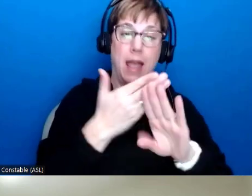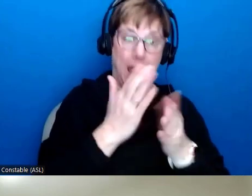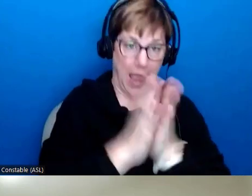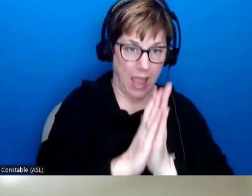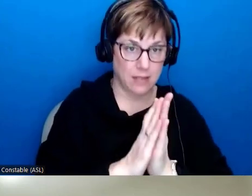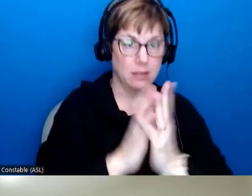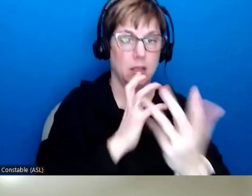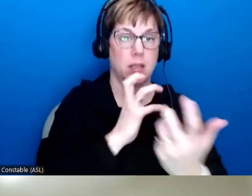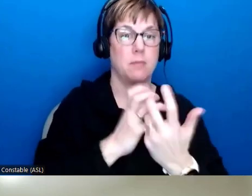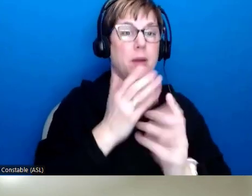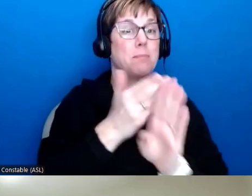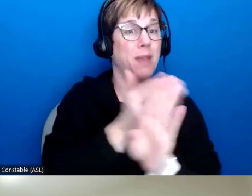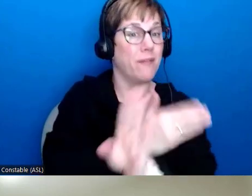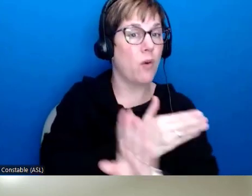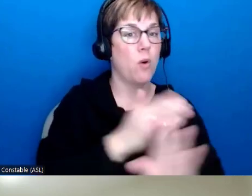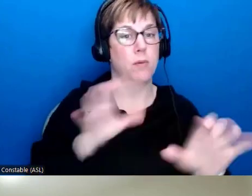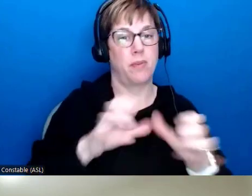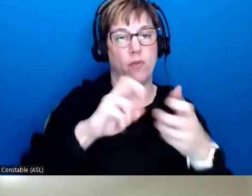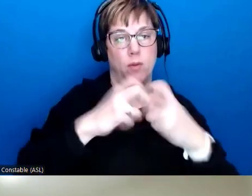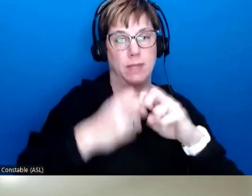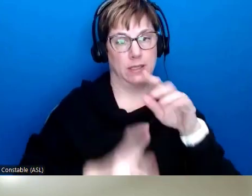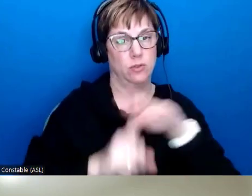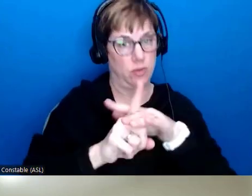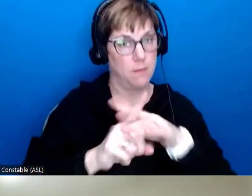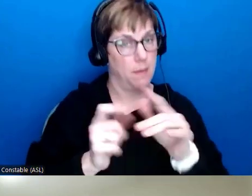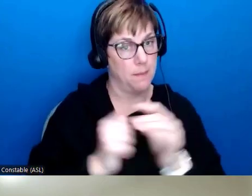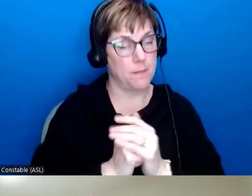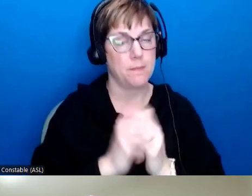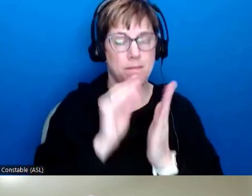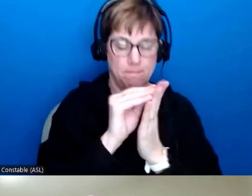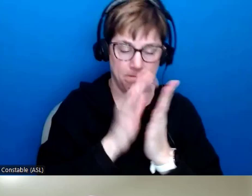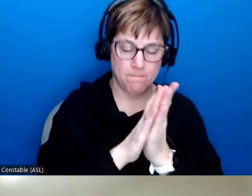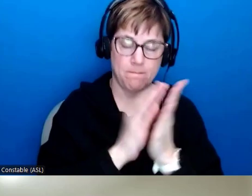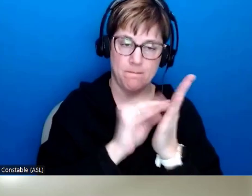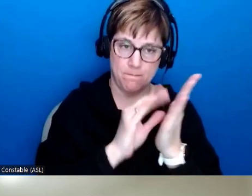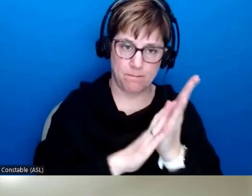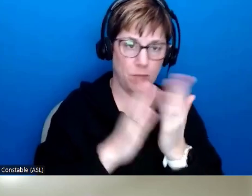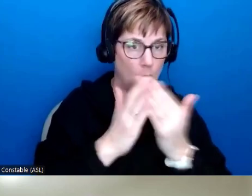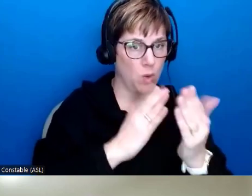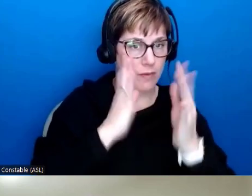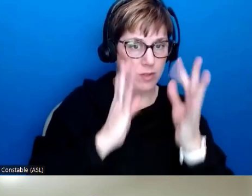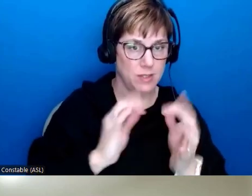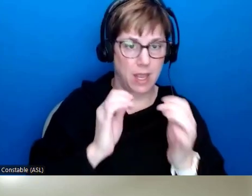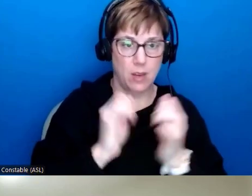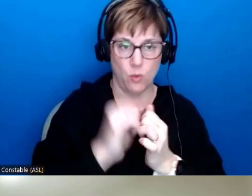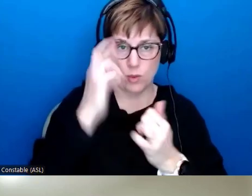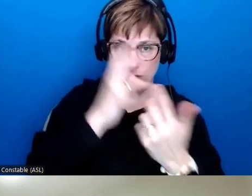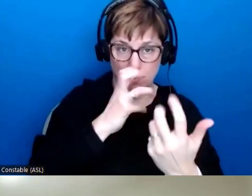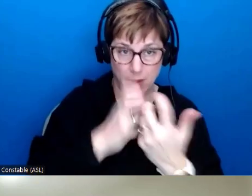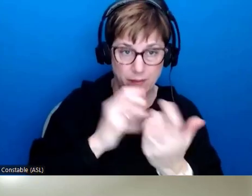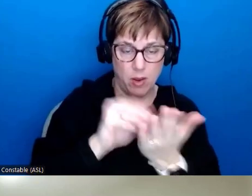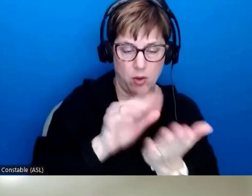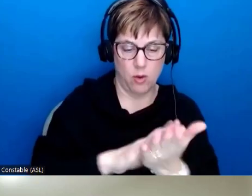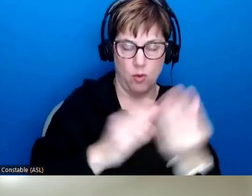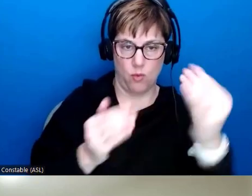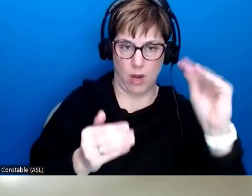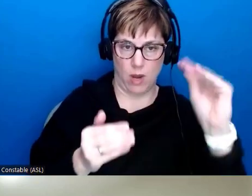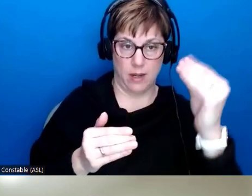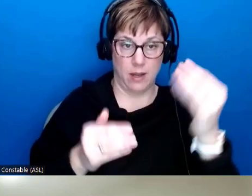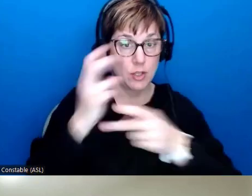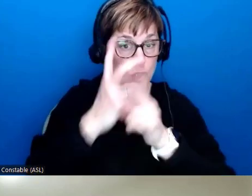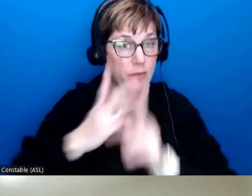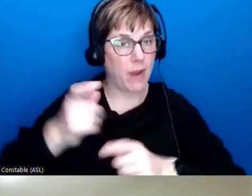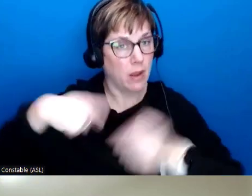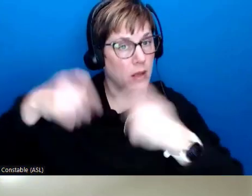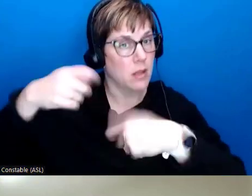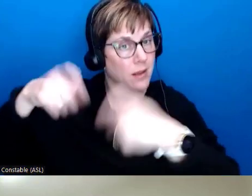you have any kind of performance issues and get that documentation of whatever you decided with your RA request in writing. Supervisors change all the time,